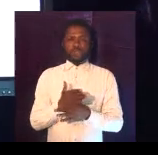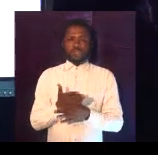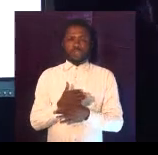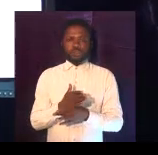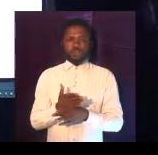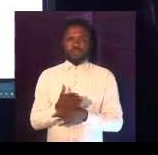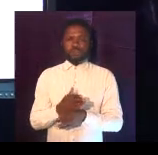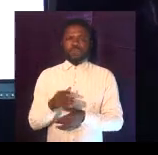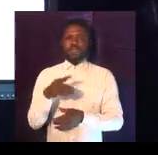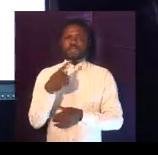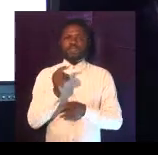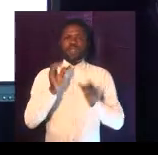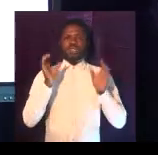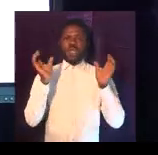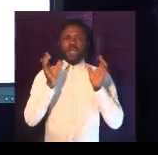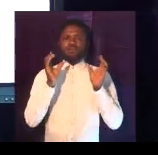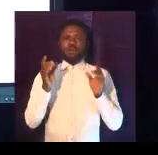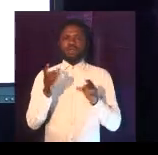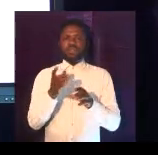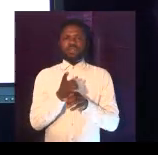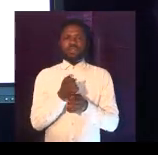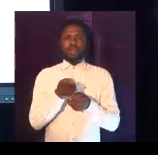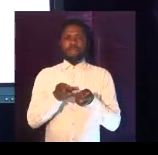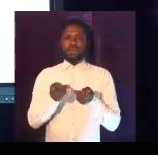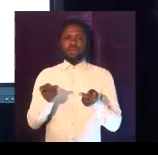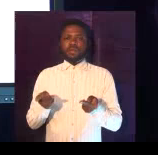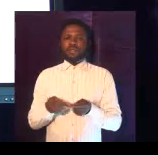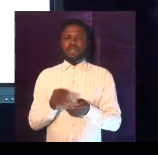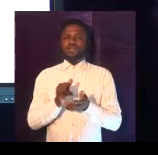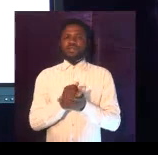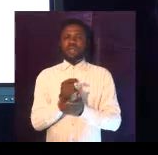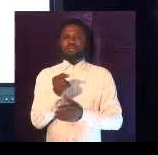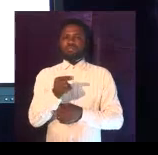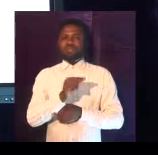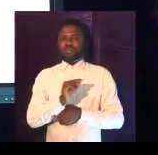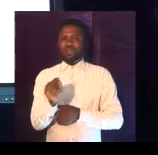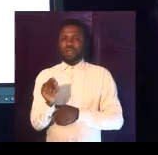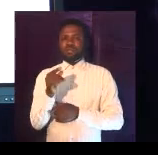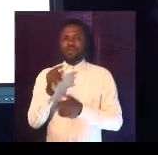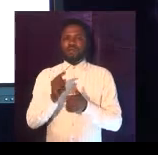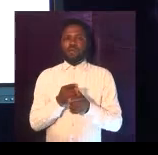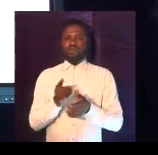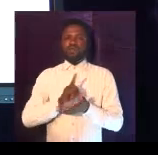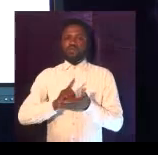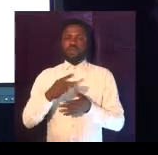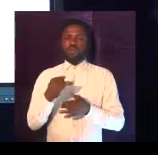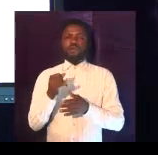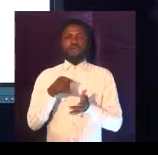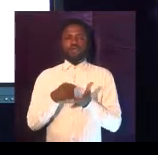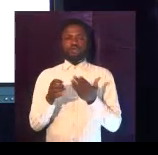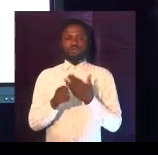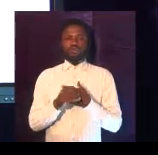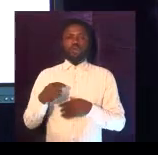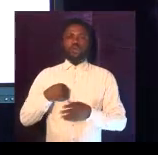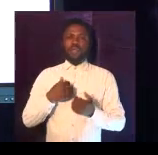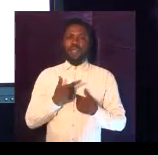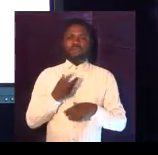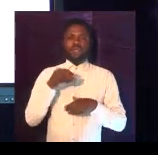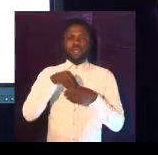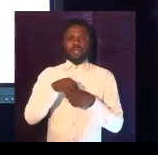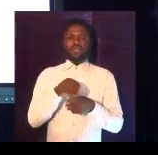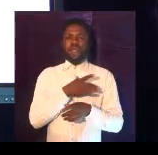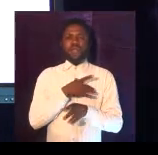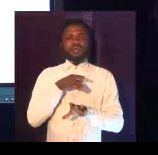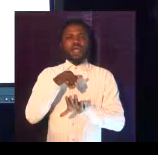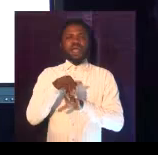used is between. The ceremony takes place dash the first week of June. We have